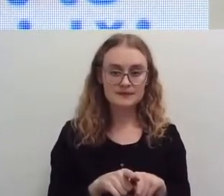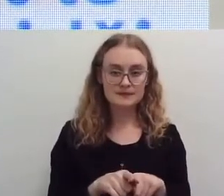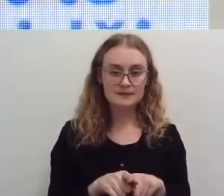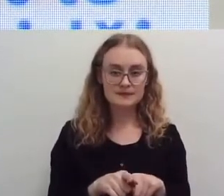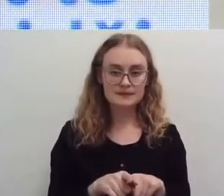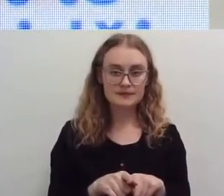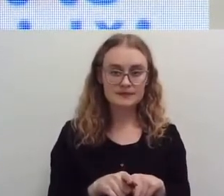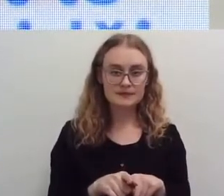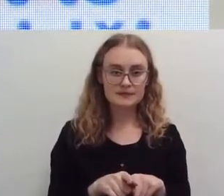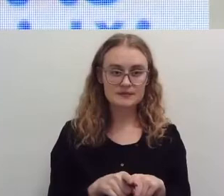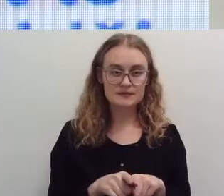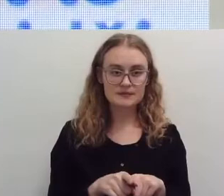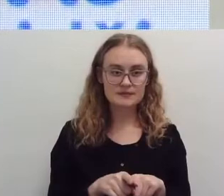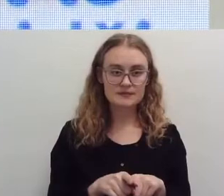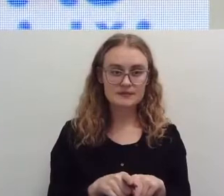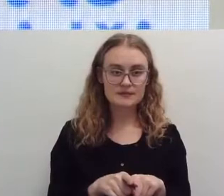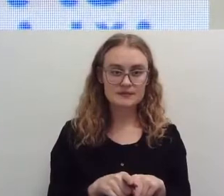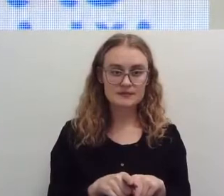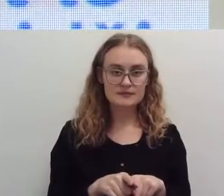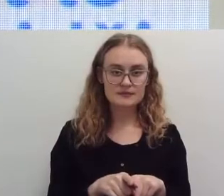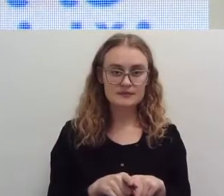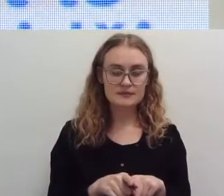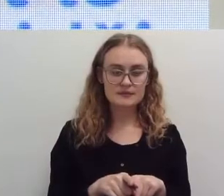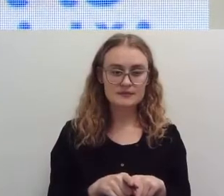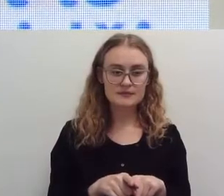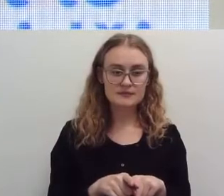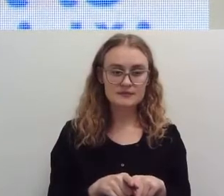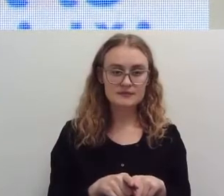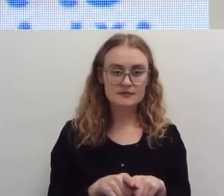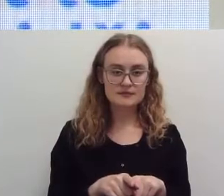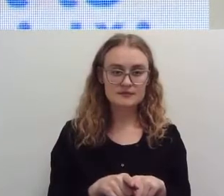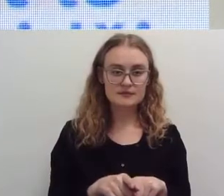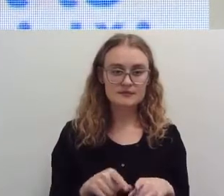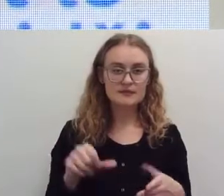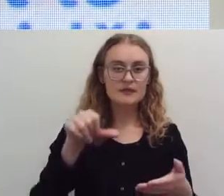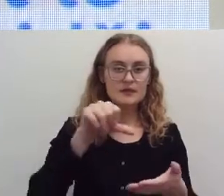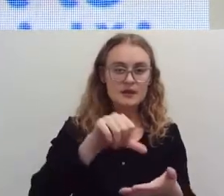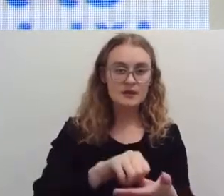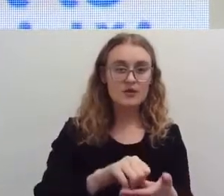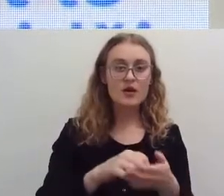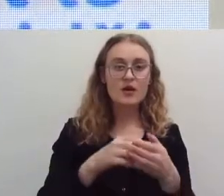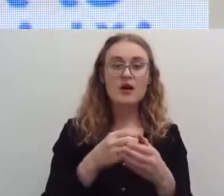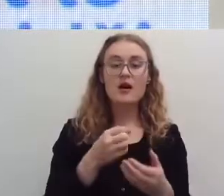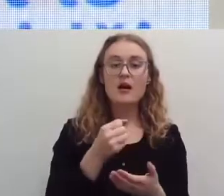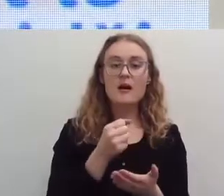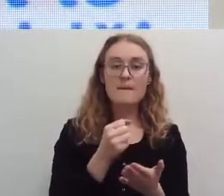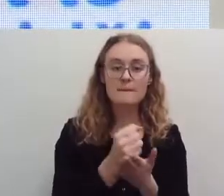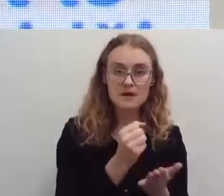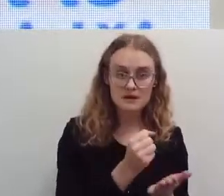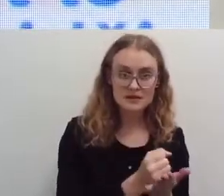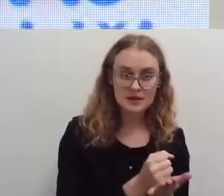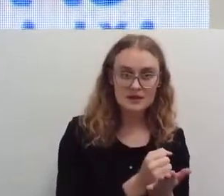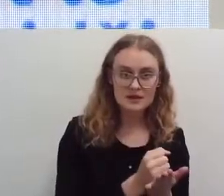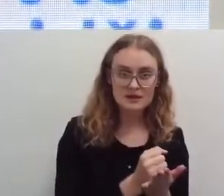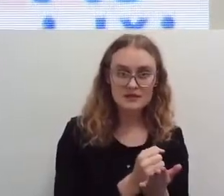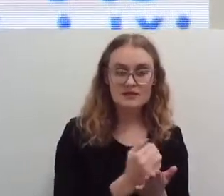mainly public authorities and municipalities in Sweden. Tuve, the floor is yours. Thank you.